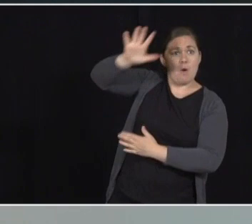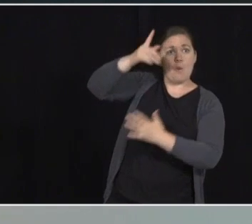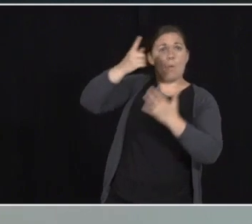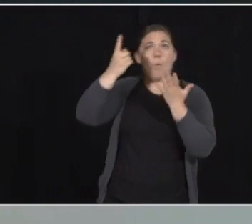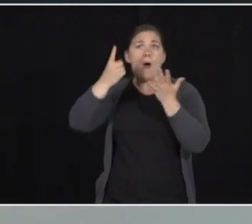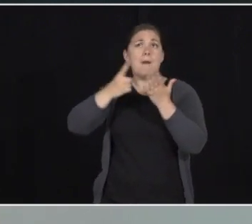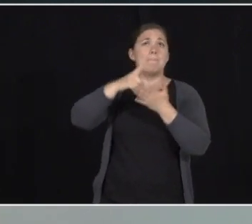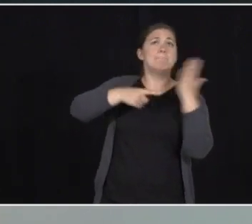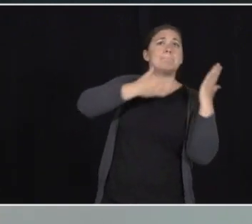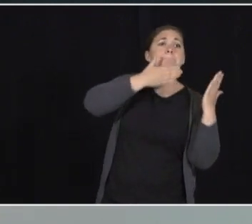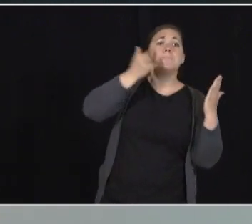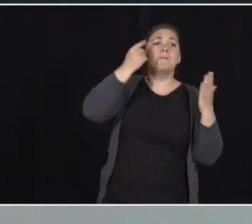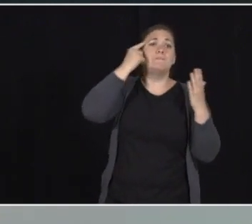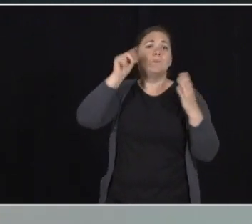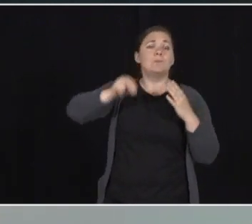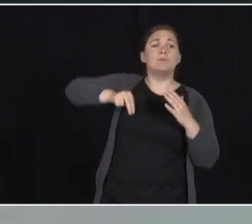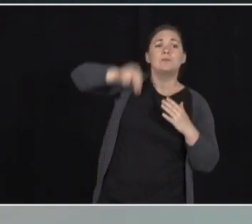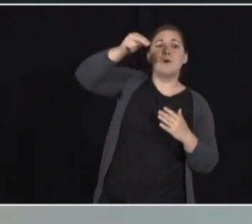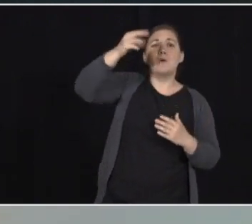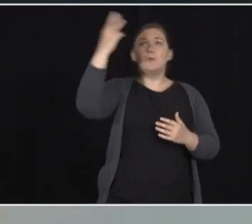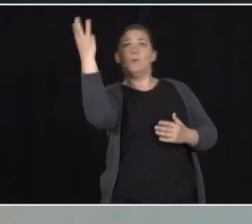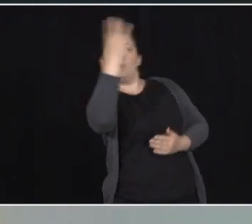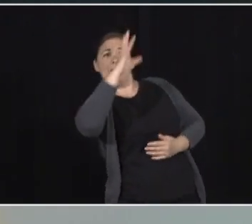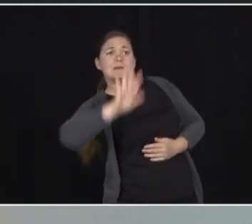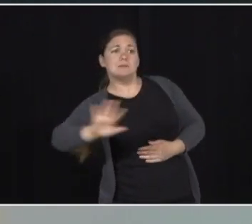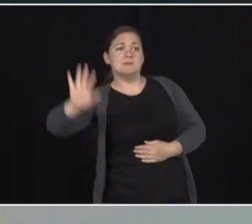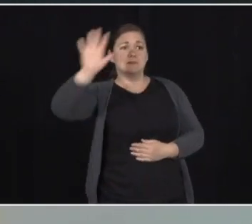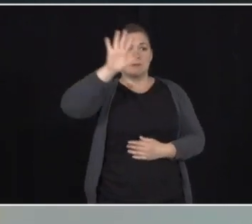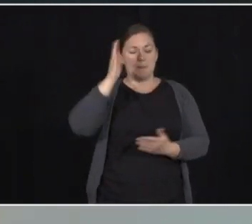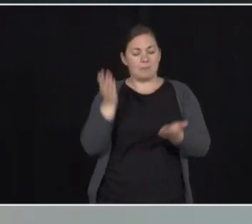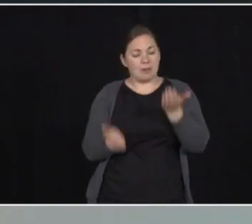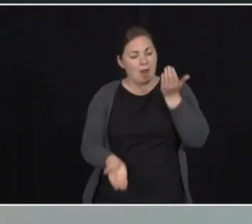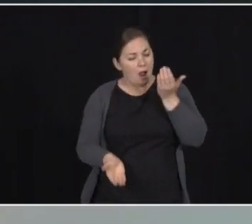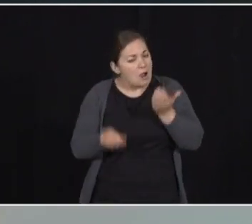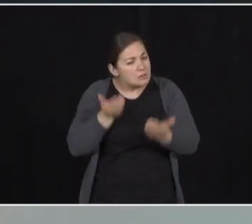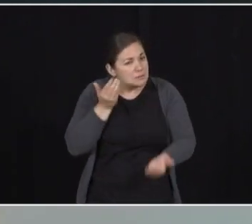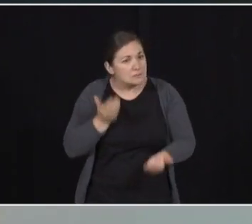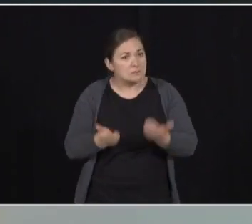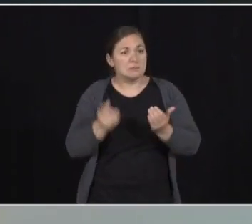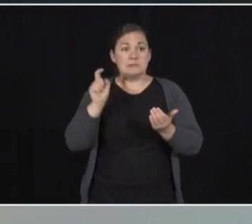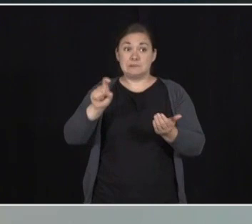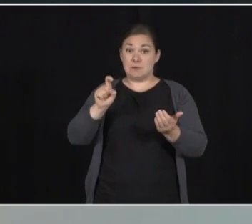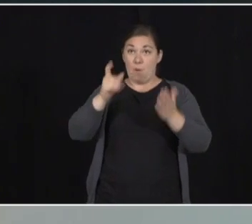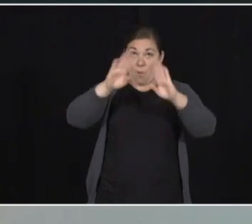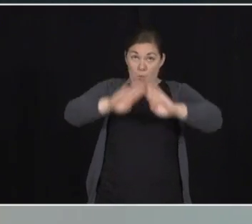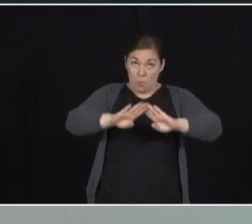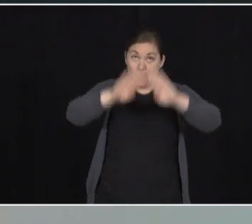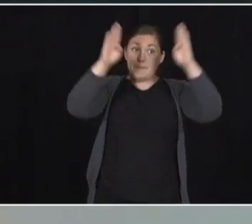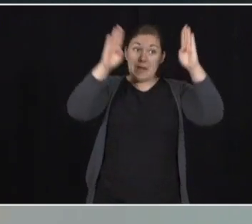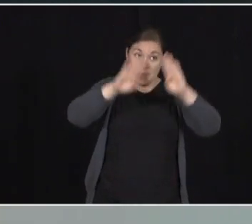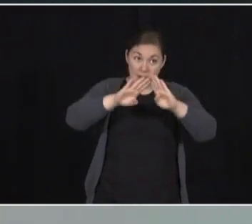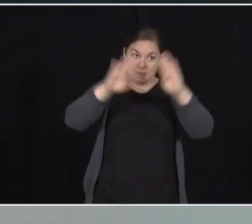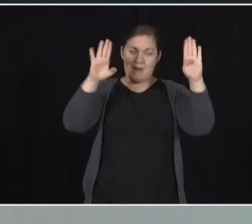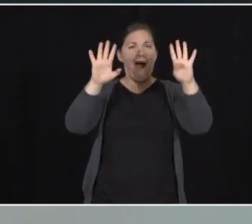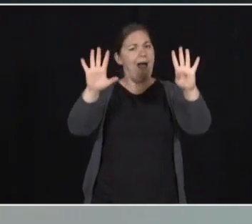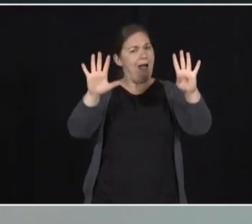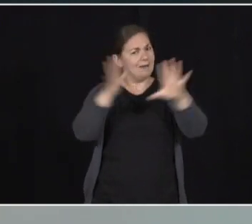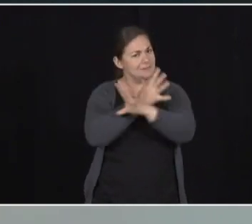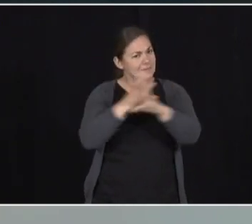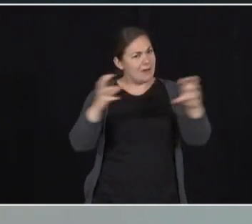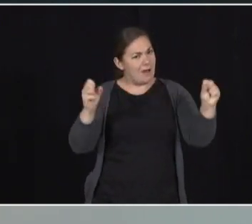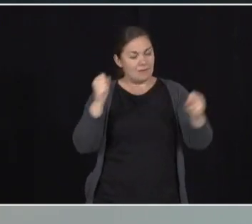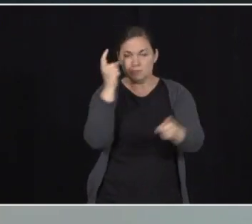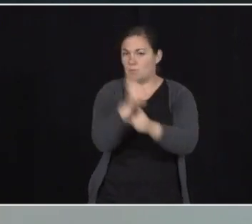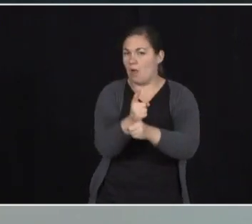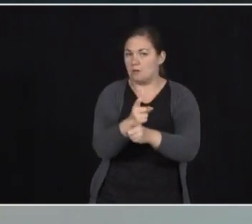Ontario communities, and striking that balance, as I said before, to move our economy forward. There's no question that these are trying